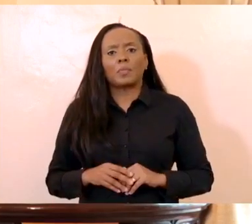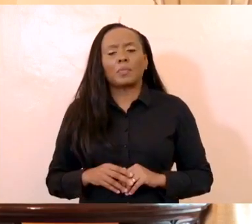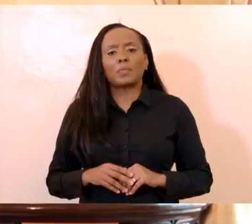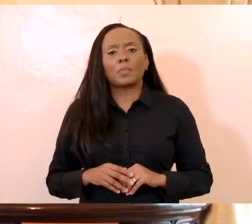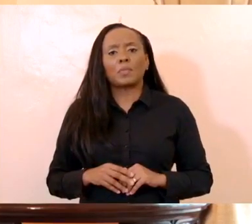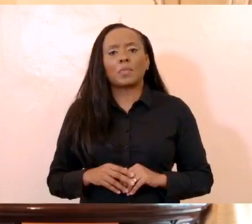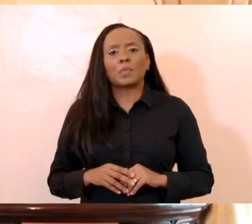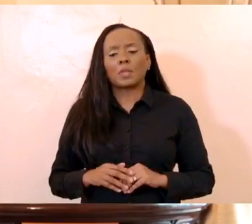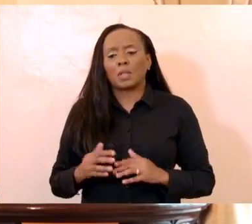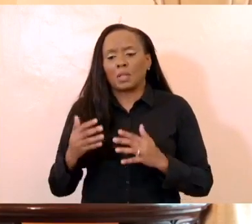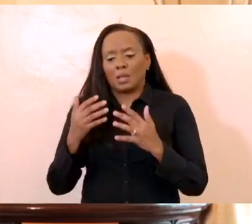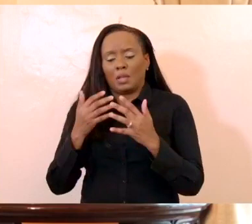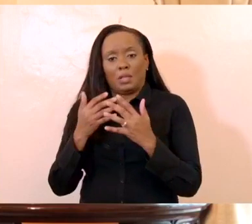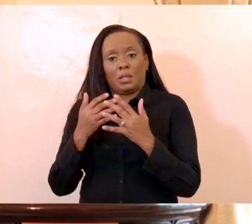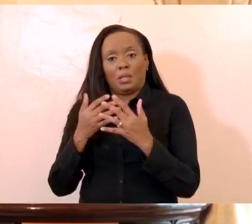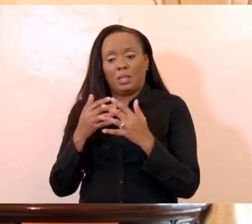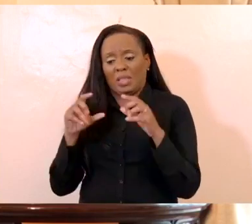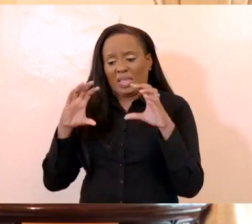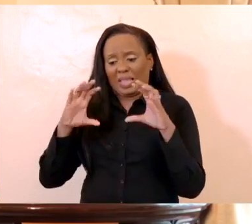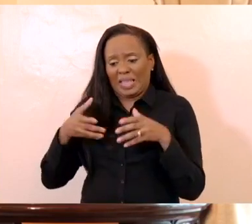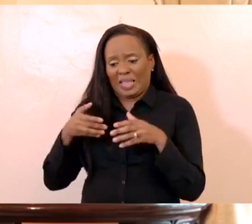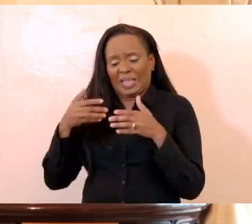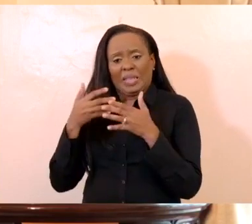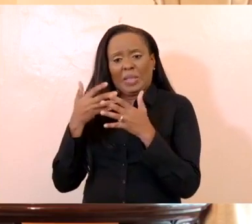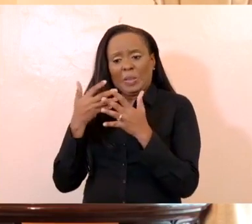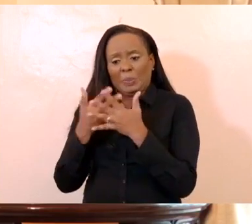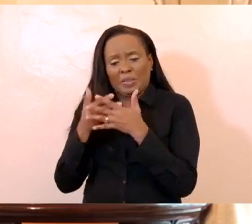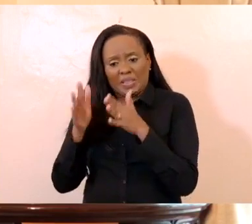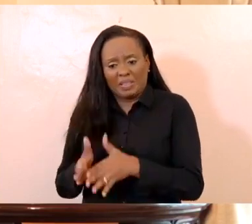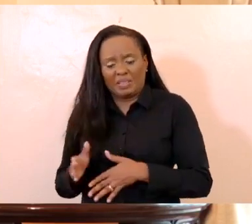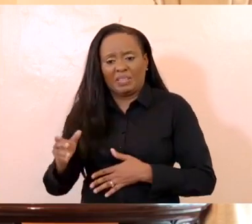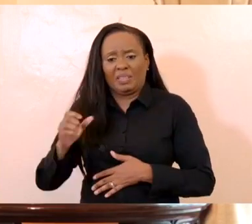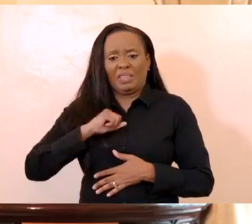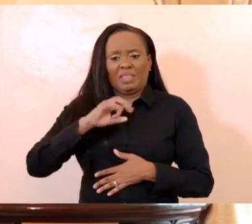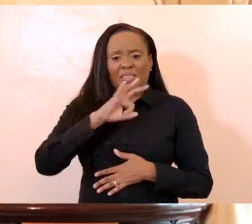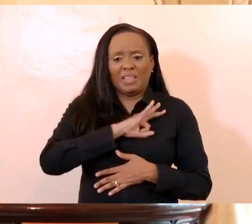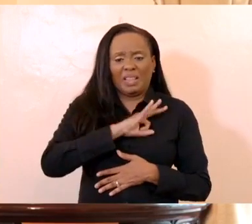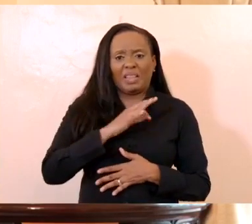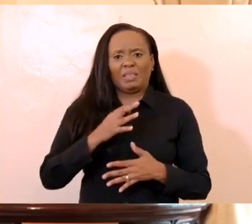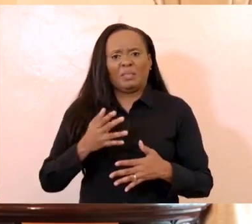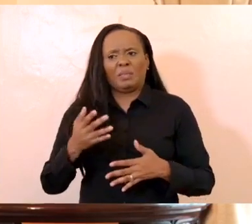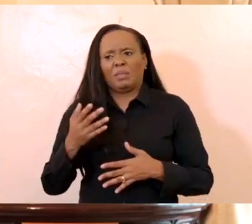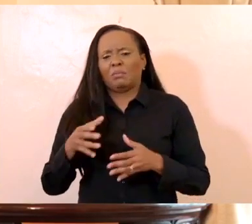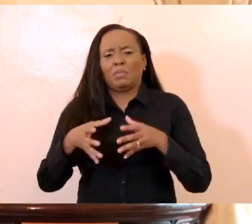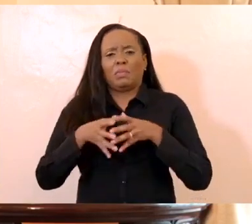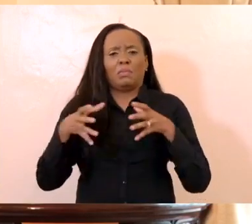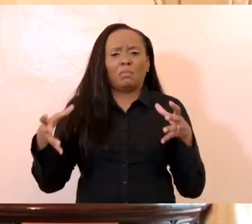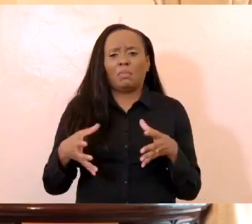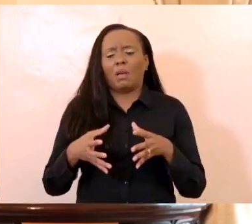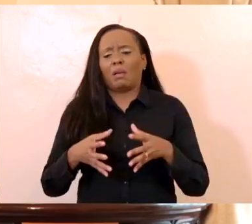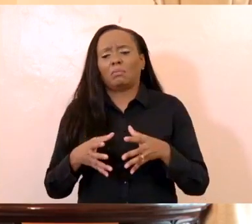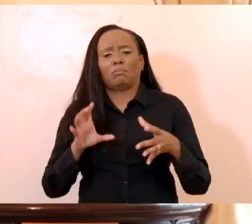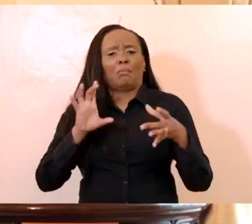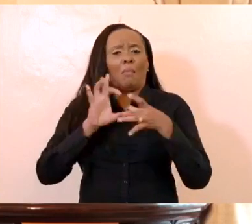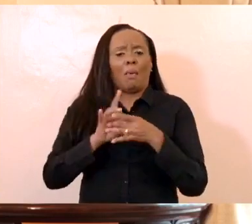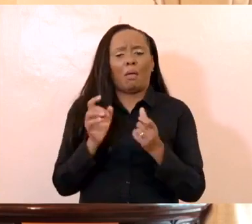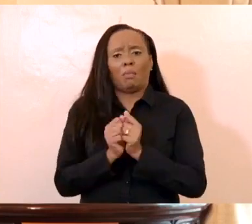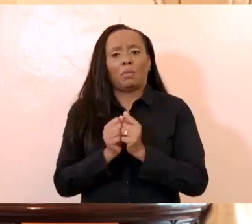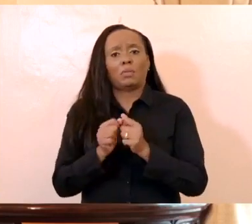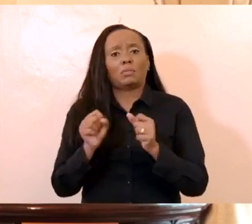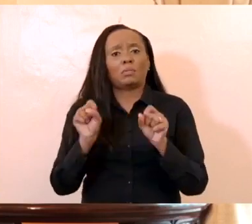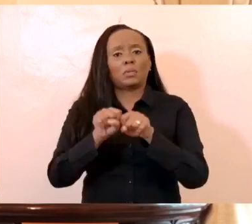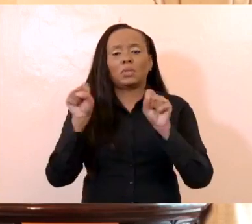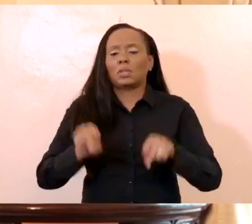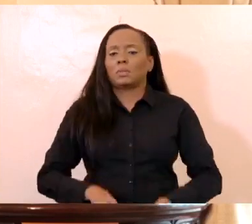prison officers and the civilian staff and the wider Barbadian public. So a lot went into the prison situation, and it was not